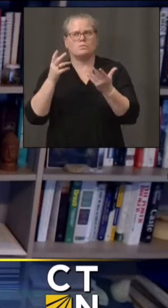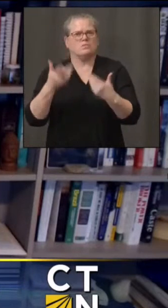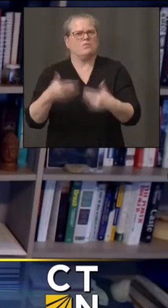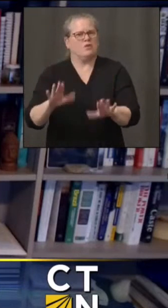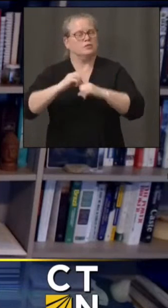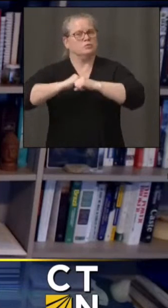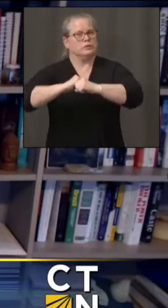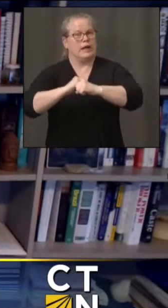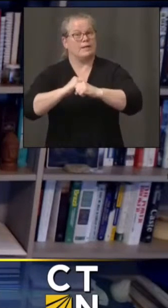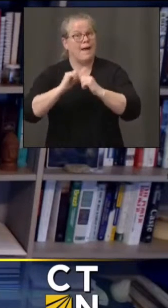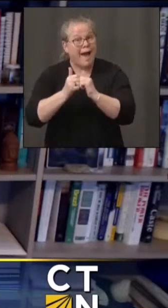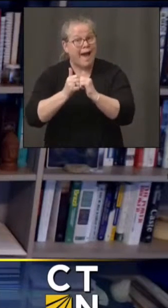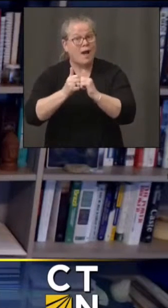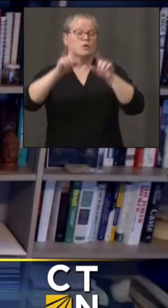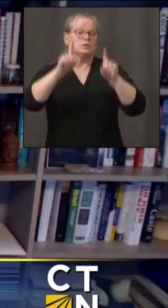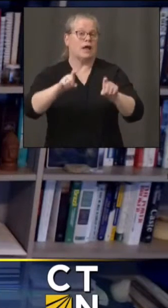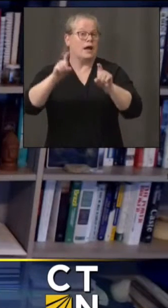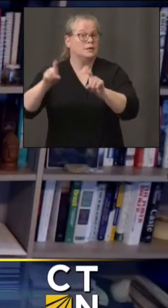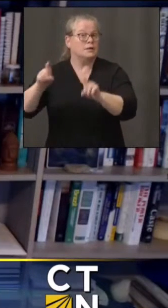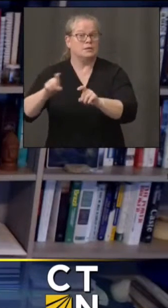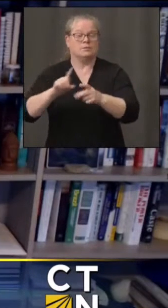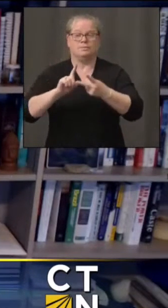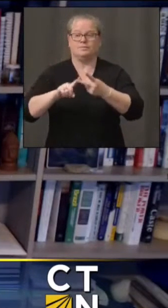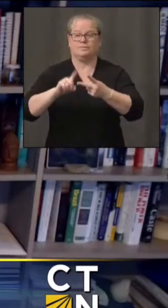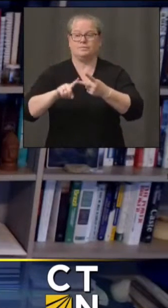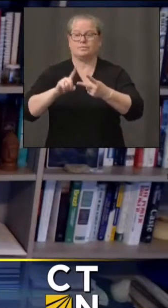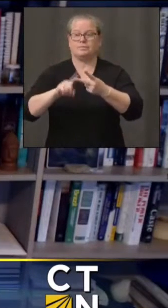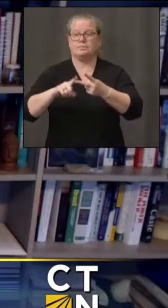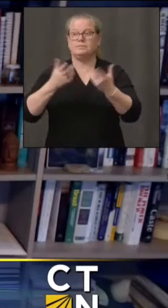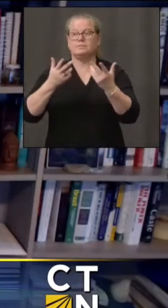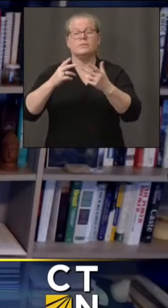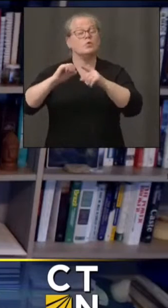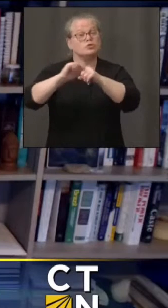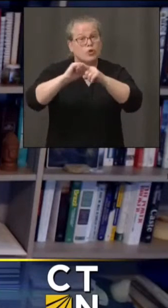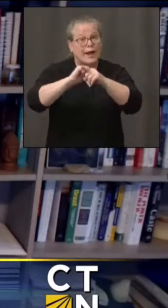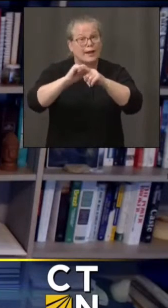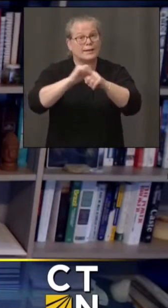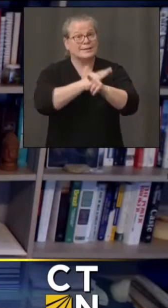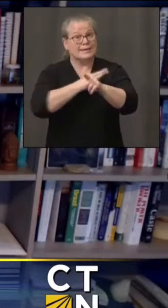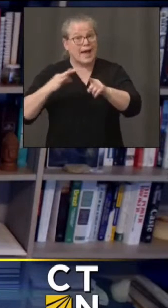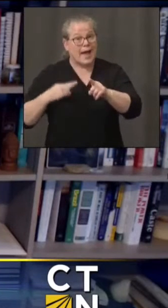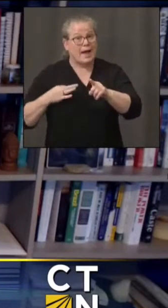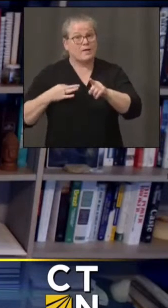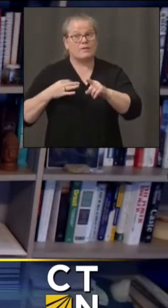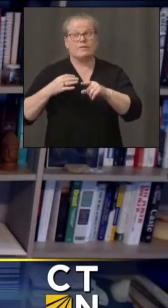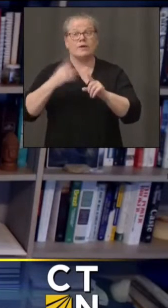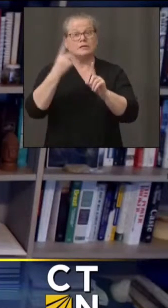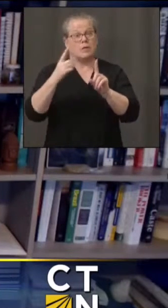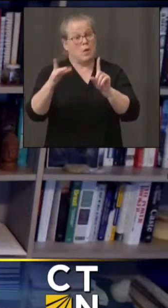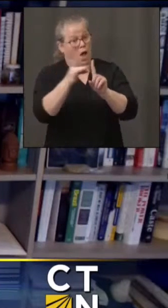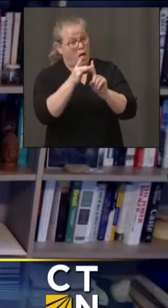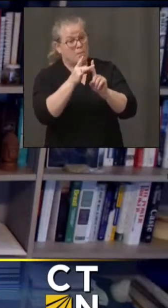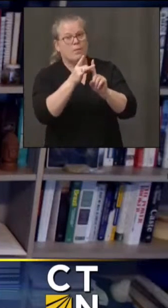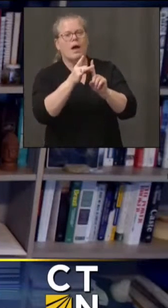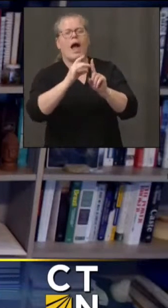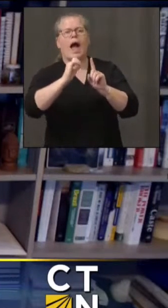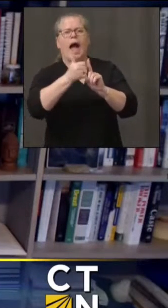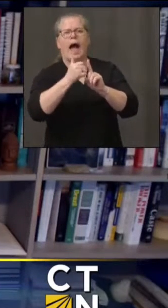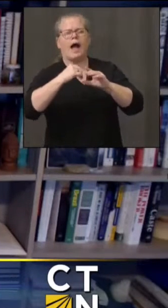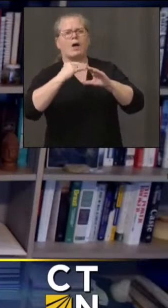testing, by, training in infection prevention, in doing sound infection prevention,